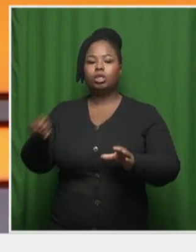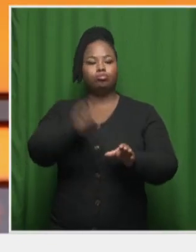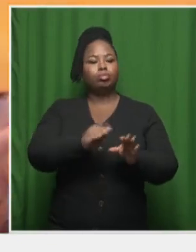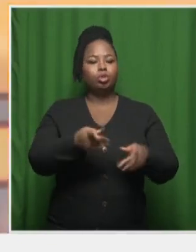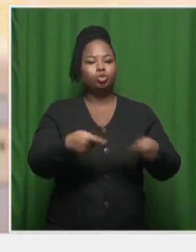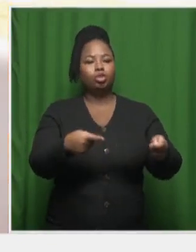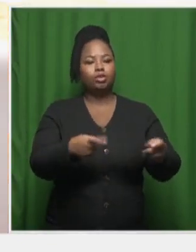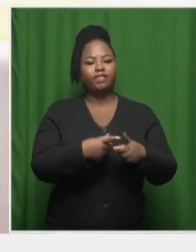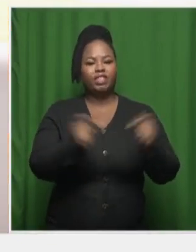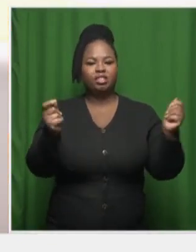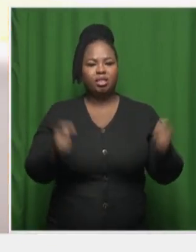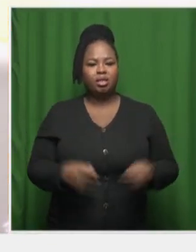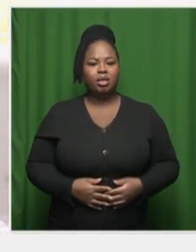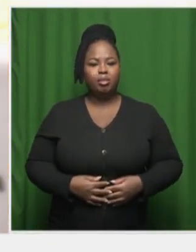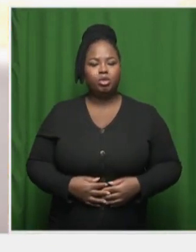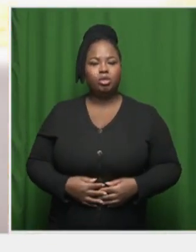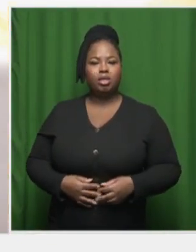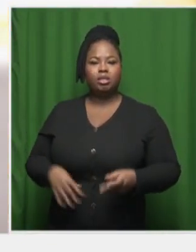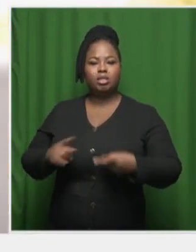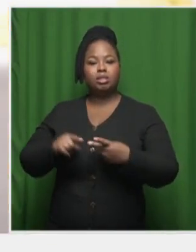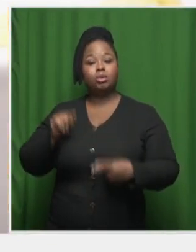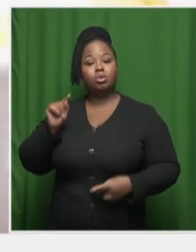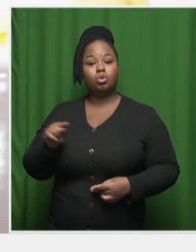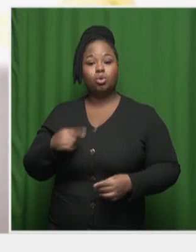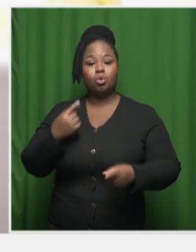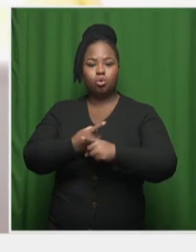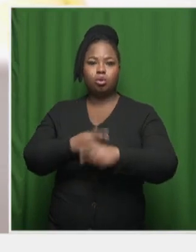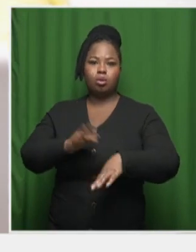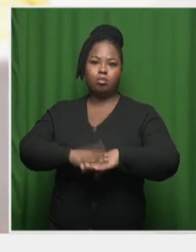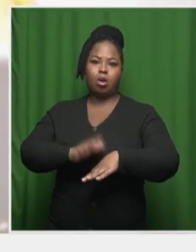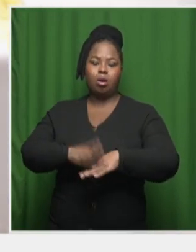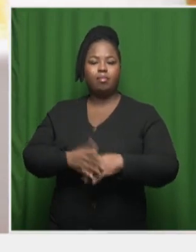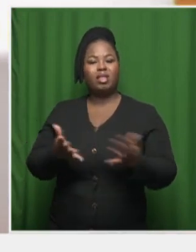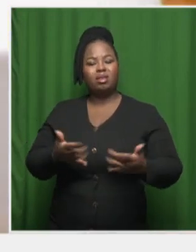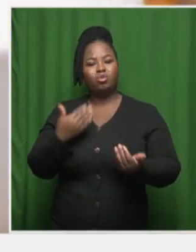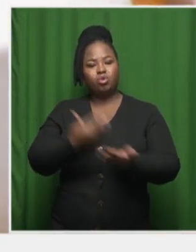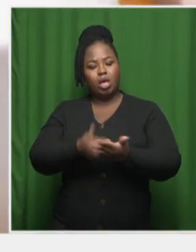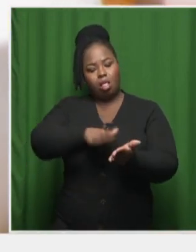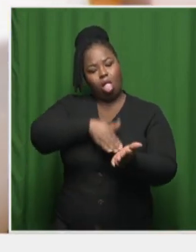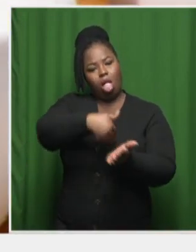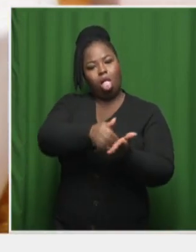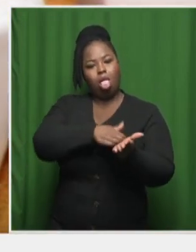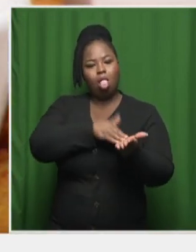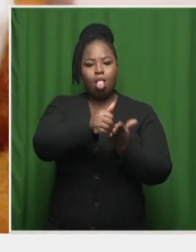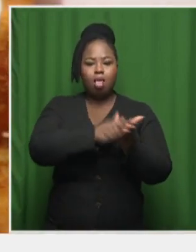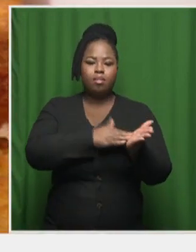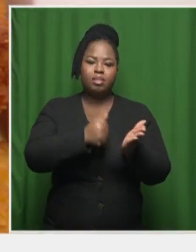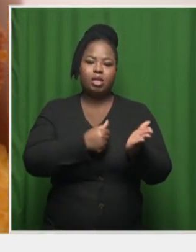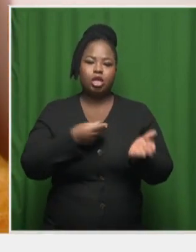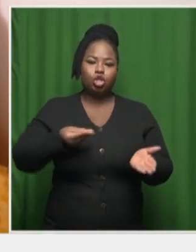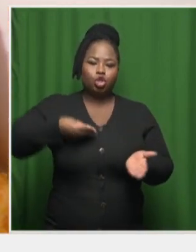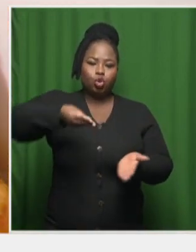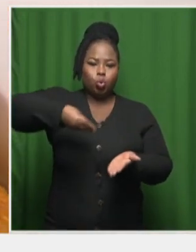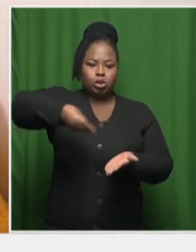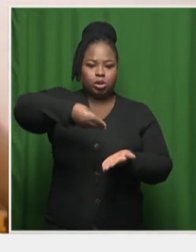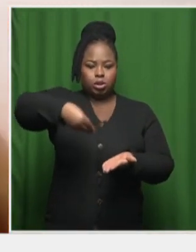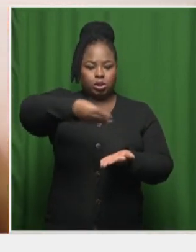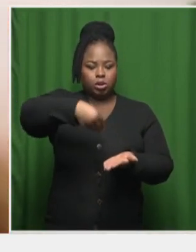get it done. Whereas Escort has already gone that extra mile for you by pre-marinating. They've got the barbecue flavor, they've got